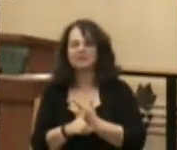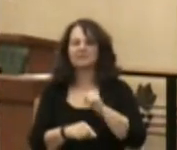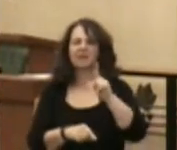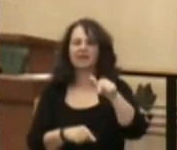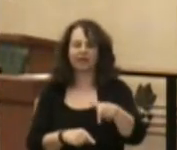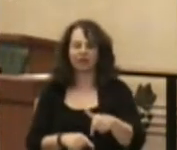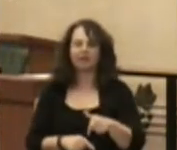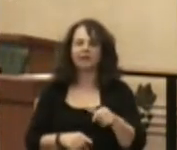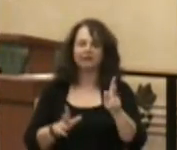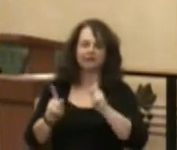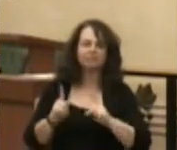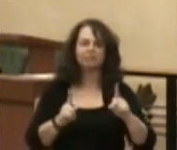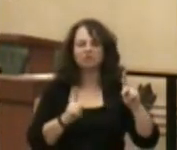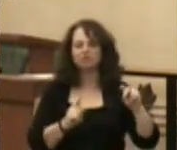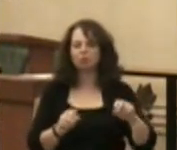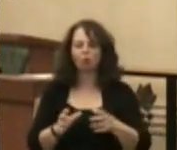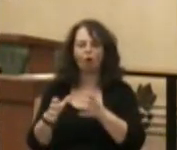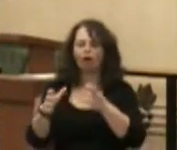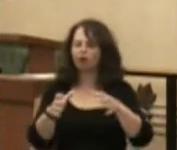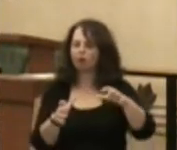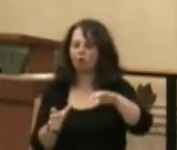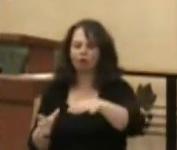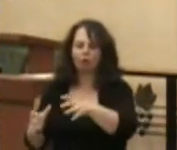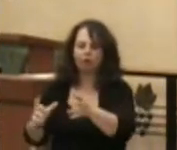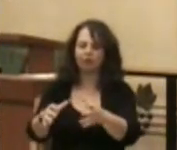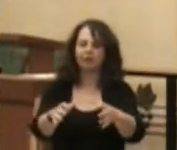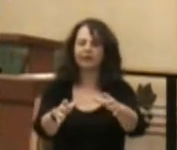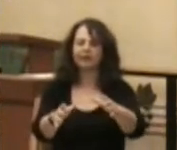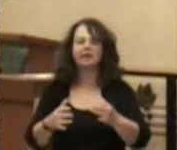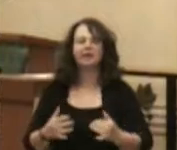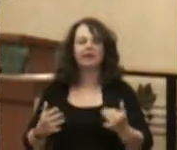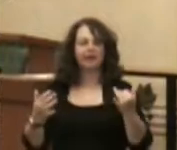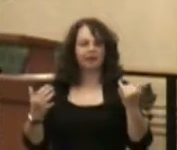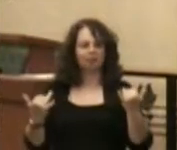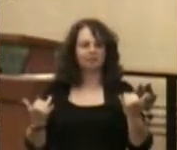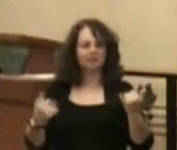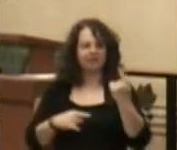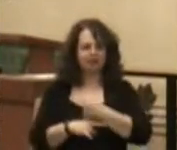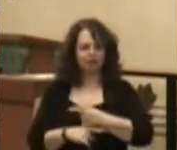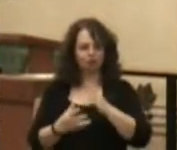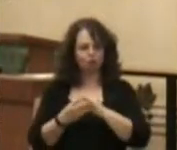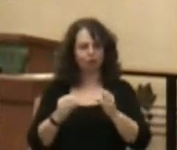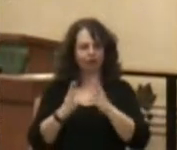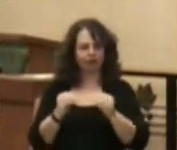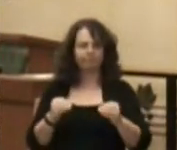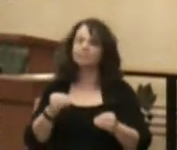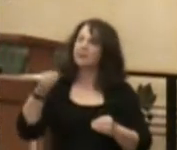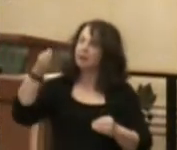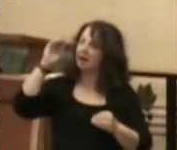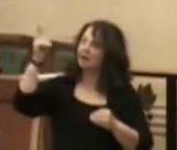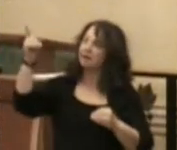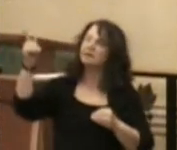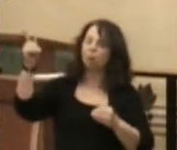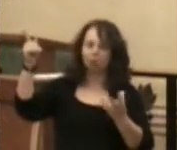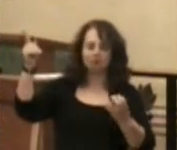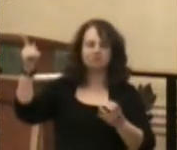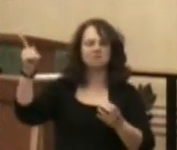today, to Mount Sinai. And God decides that he needs a chat with their leader,